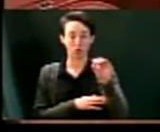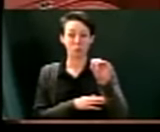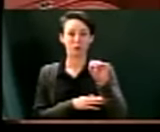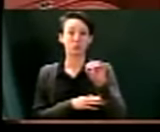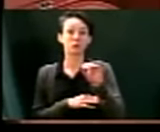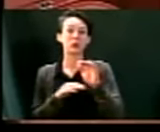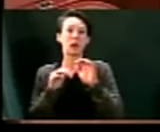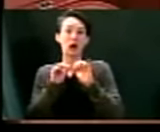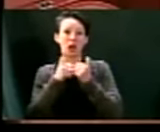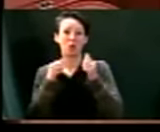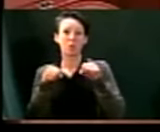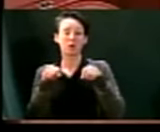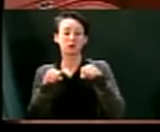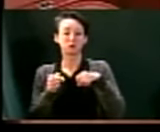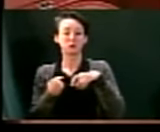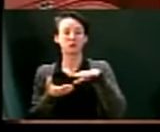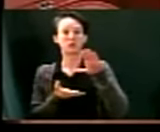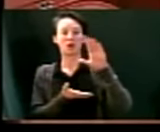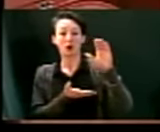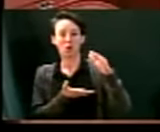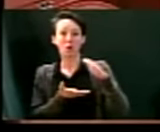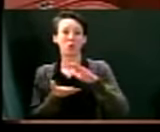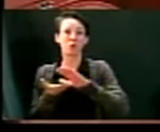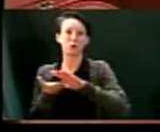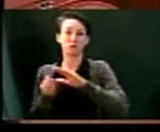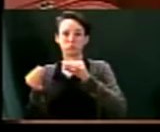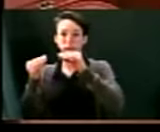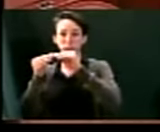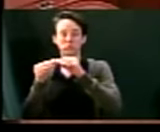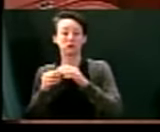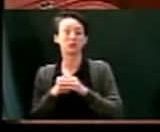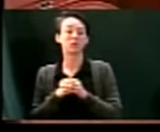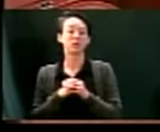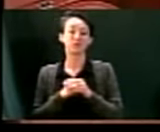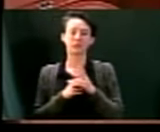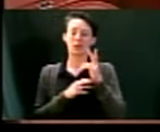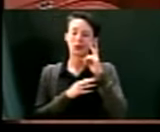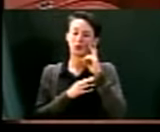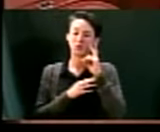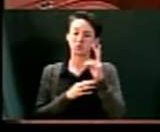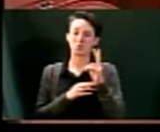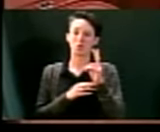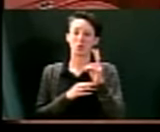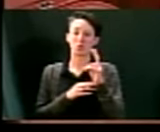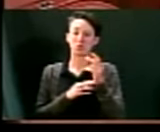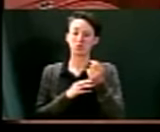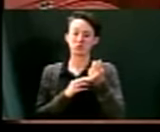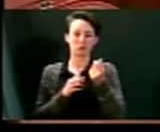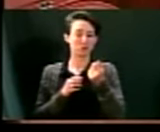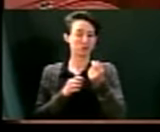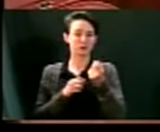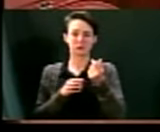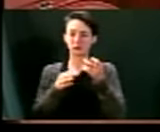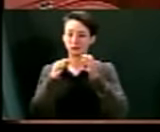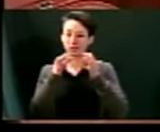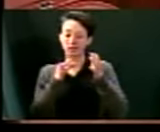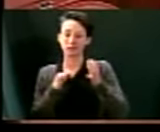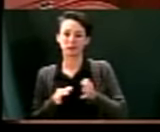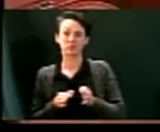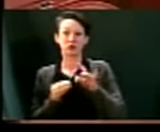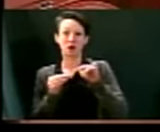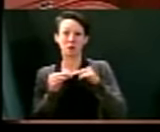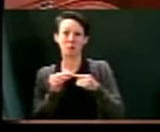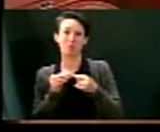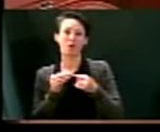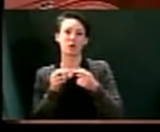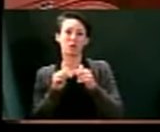student-teacher ratios. I saw little mention of exploring hiring more special teachers and social workers to support